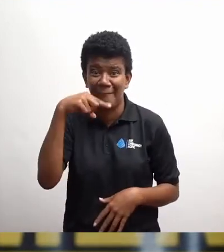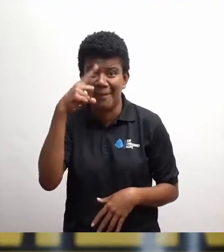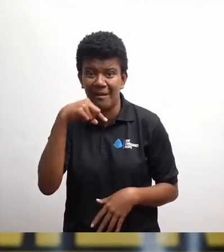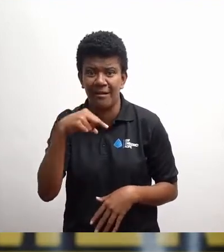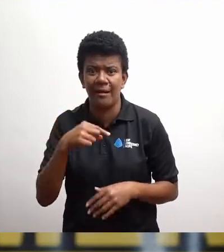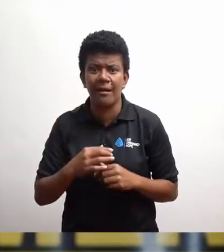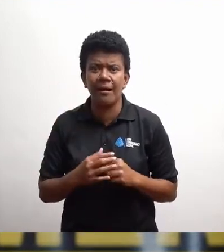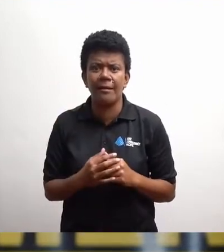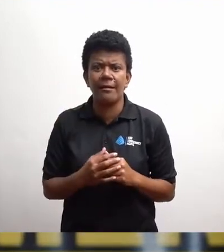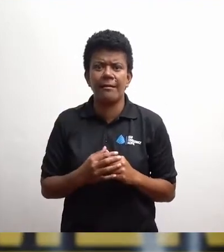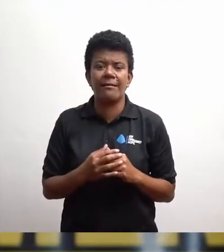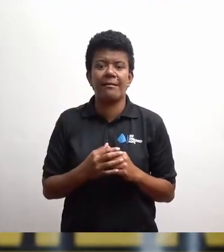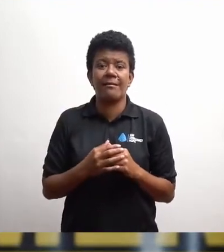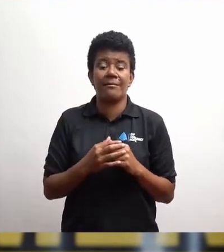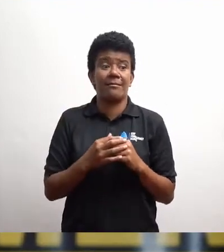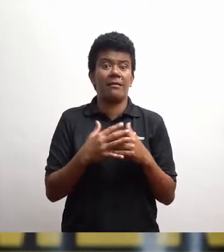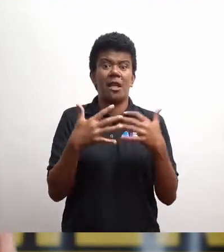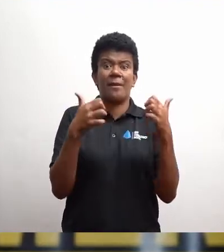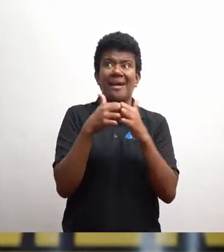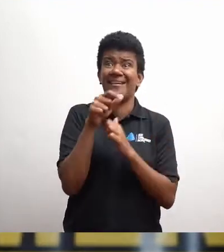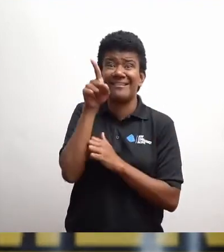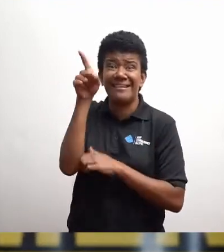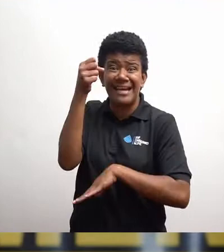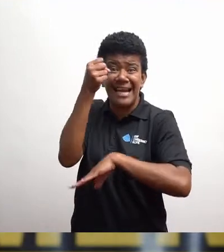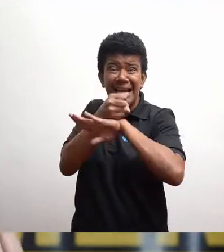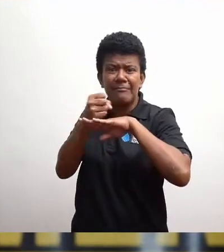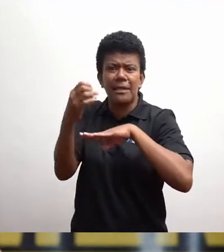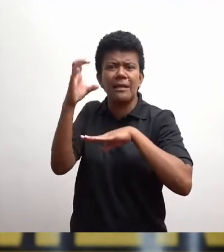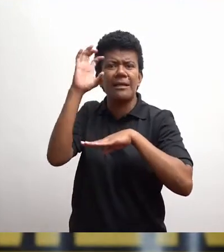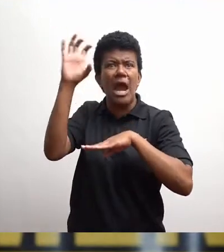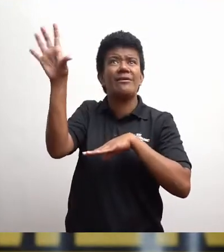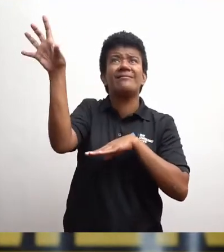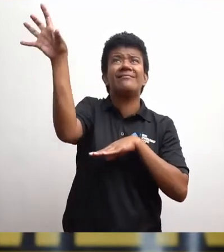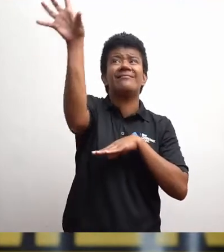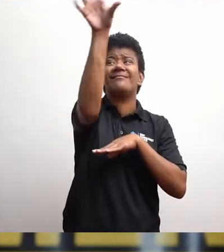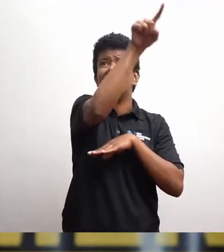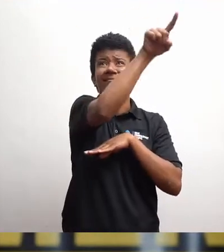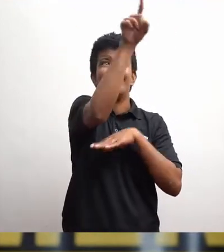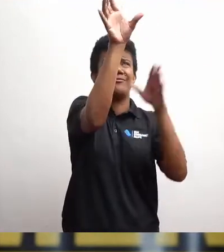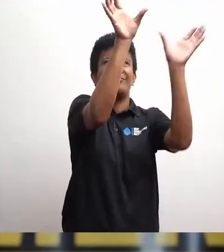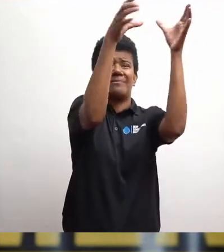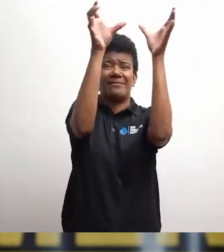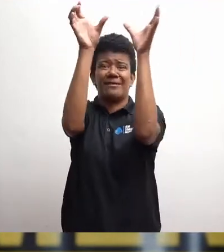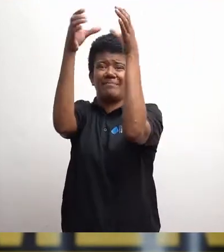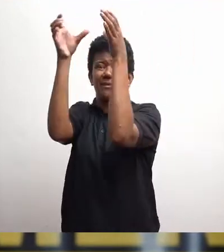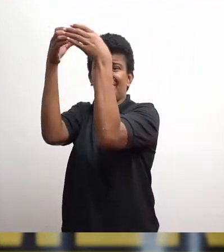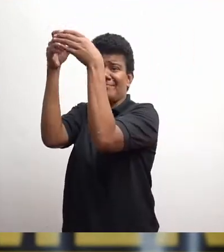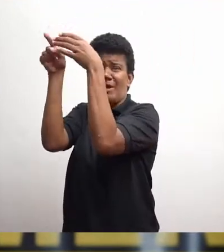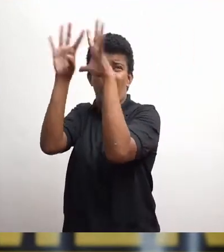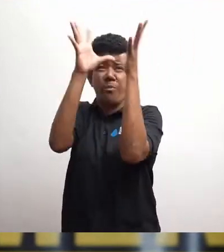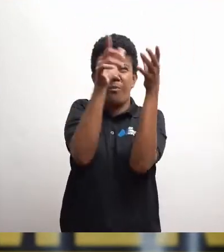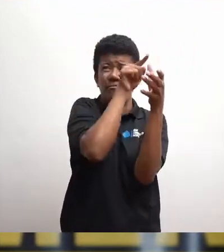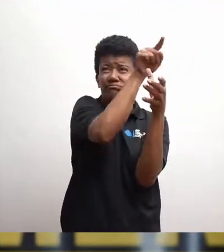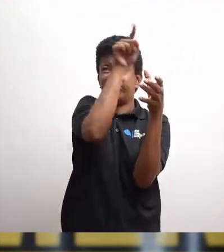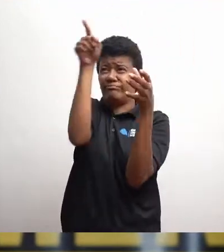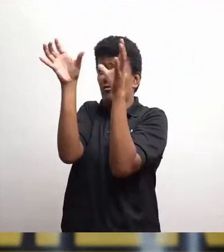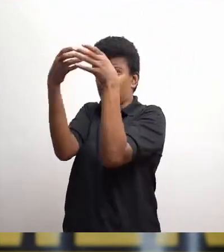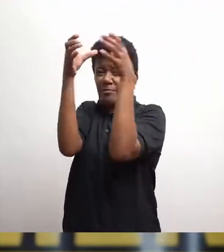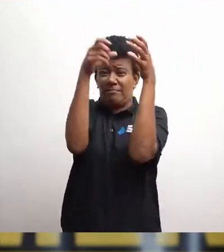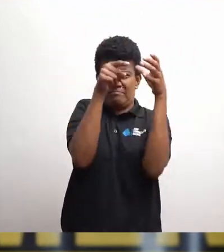were reconfigured, you know, there were certain groupings that were reconfigured after the Second World War